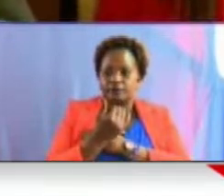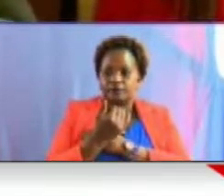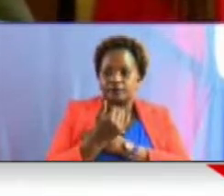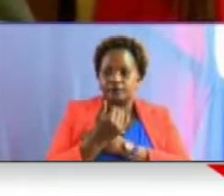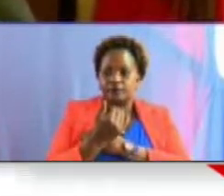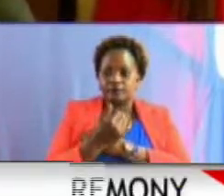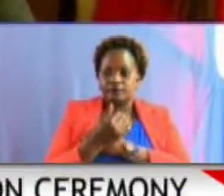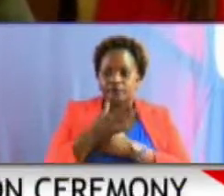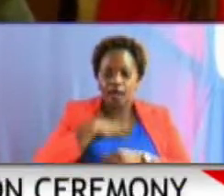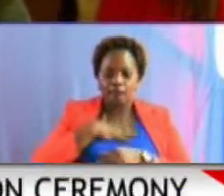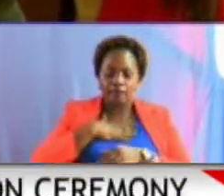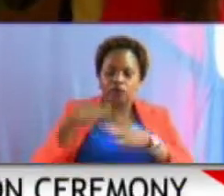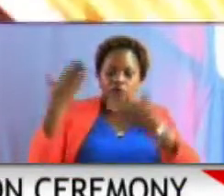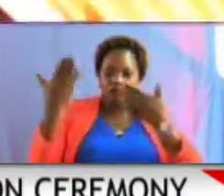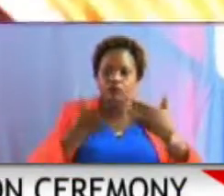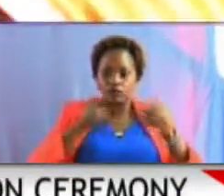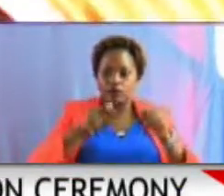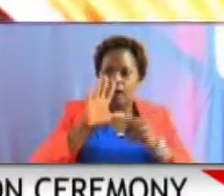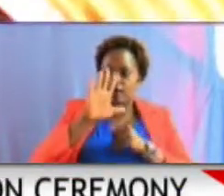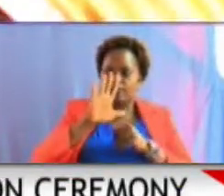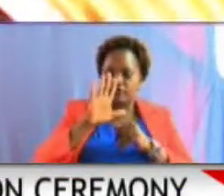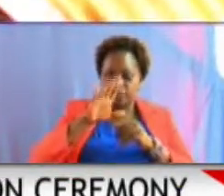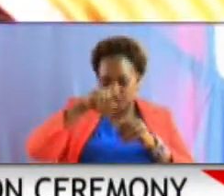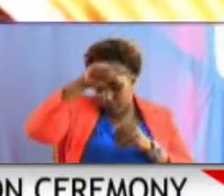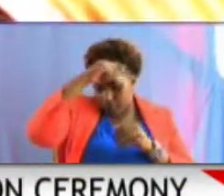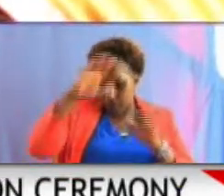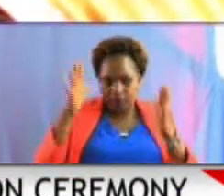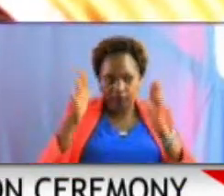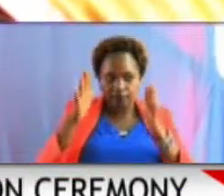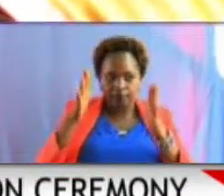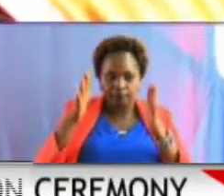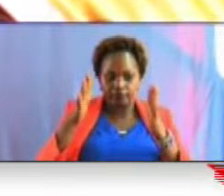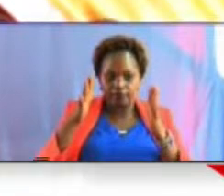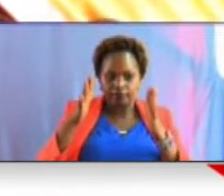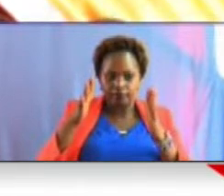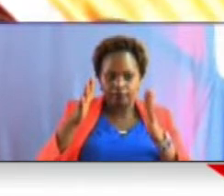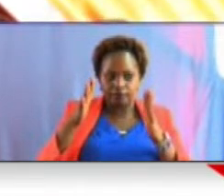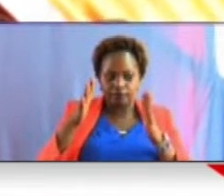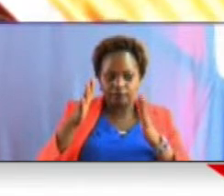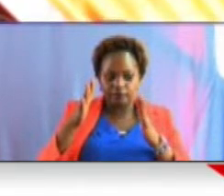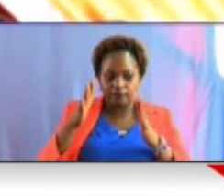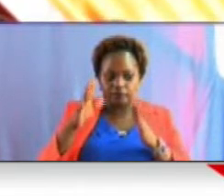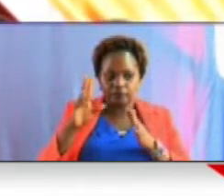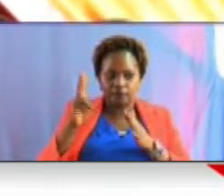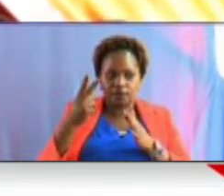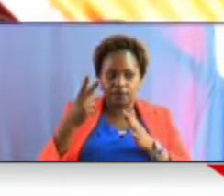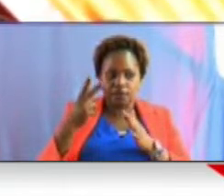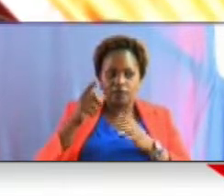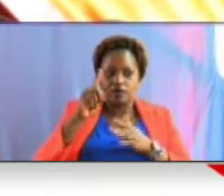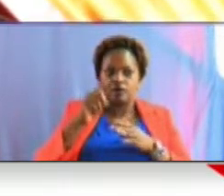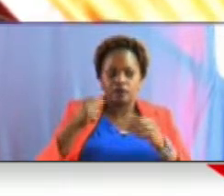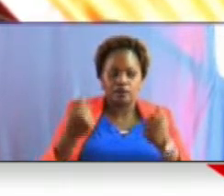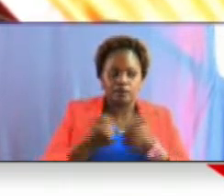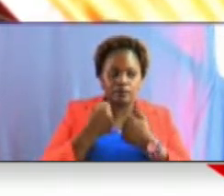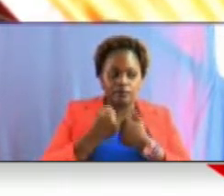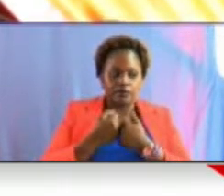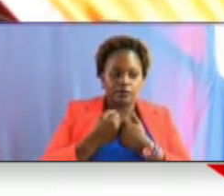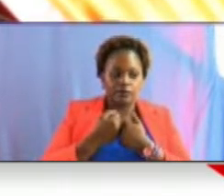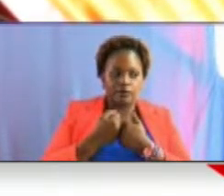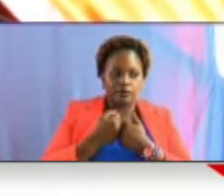I'm pleased to welcome you to our 5th graduation ceremony, the second one to be held virtually.